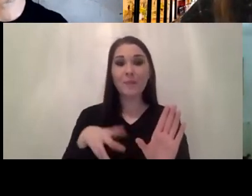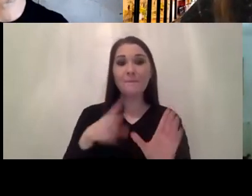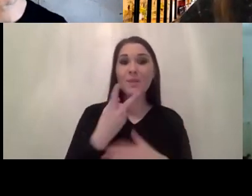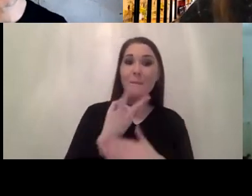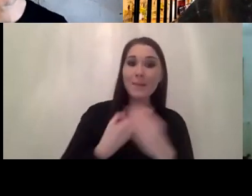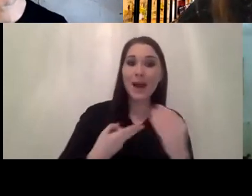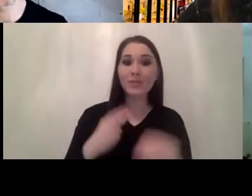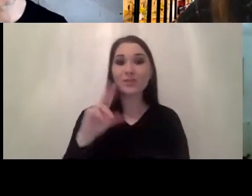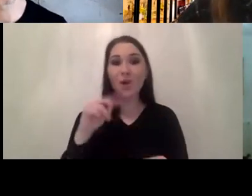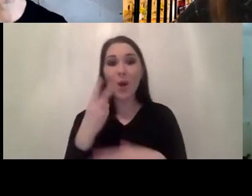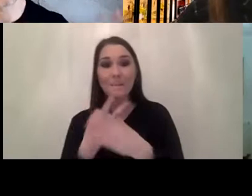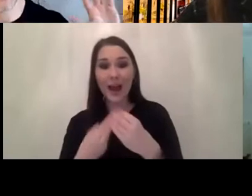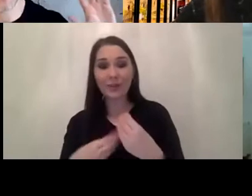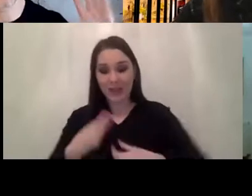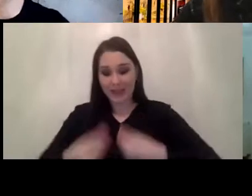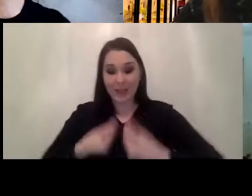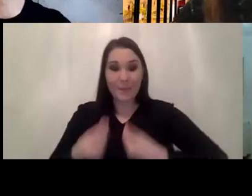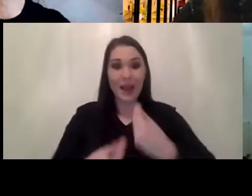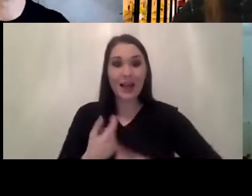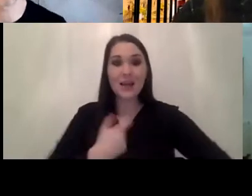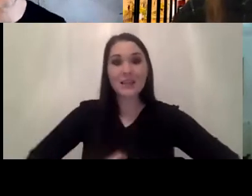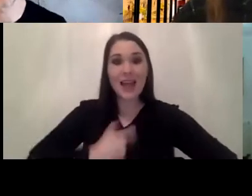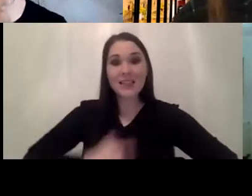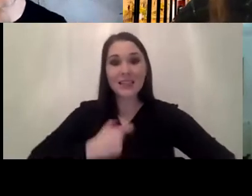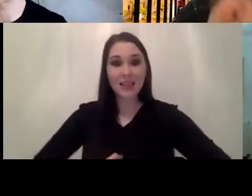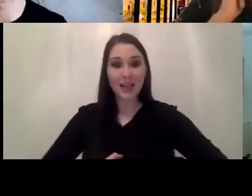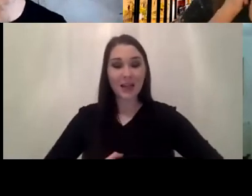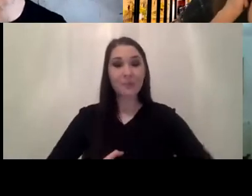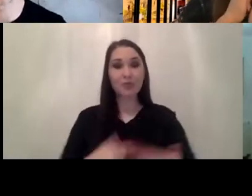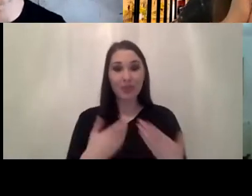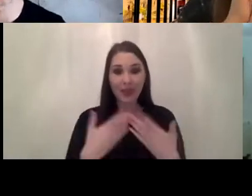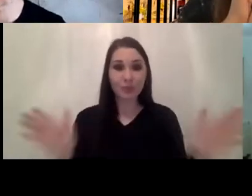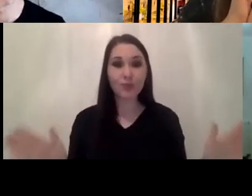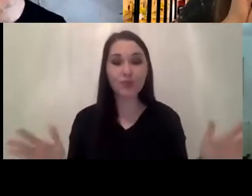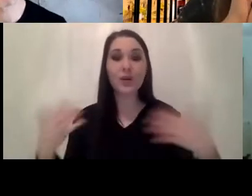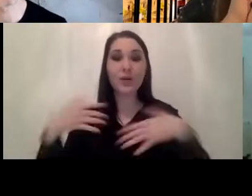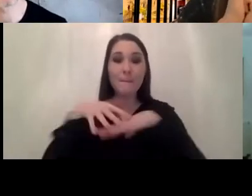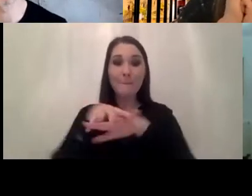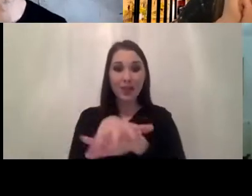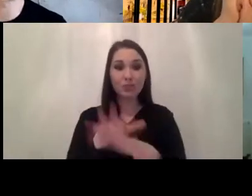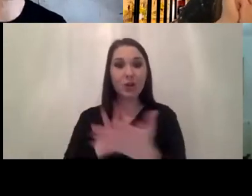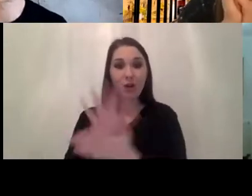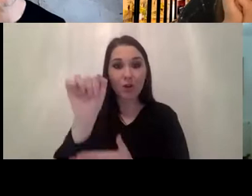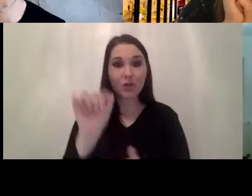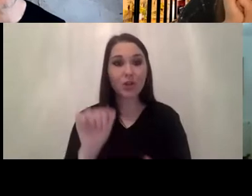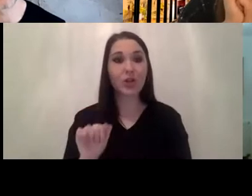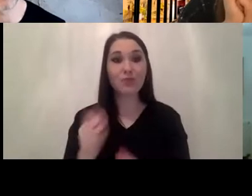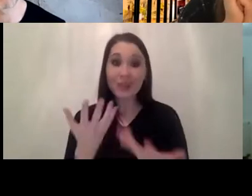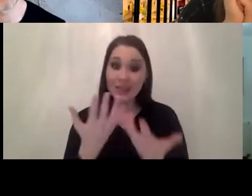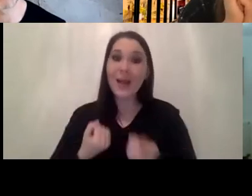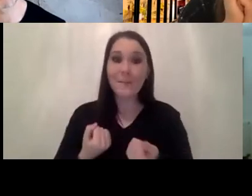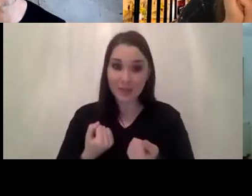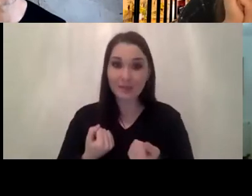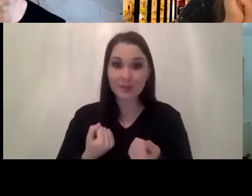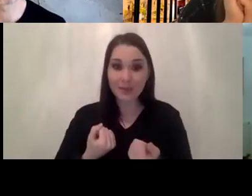people, you know, explaining what their pronouns are really broke into corporate, you know, mainstream corporate culture, and in complete acceptance of that in a wonderful